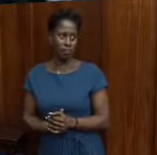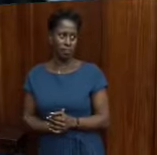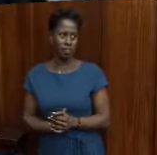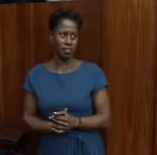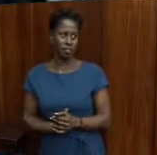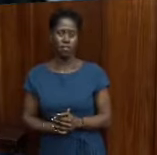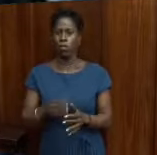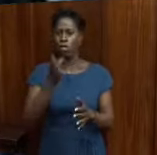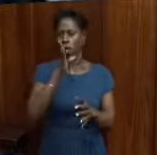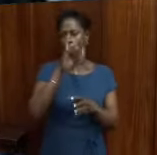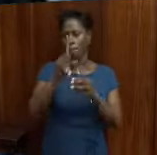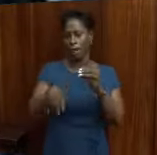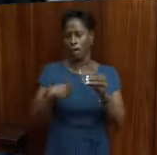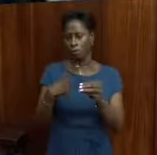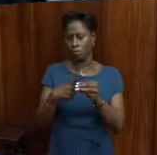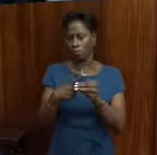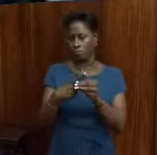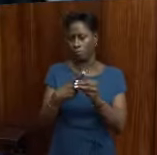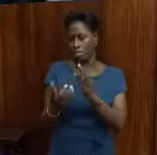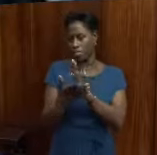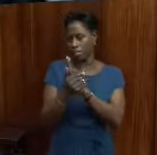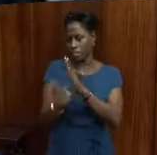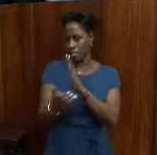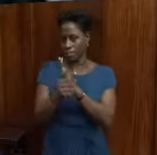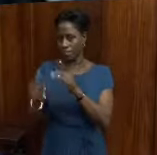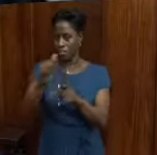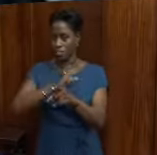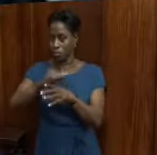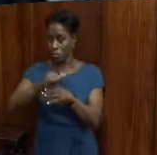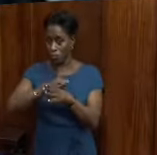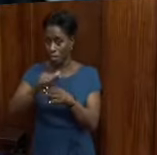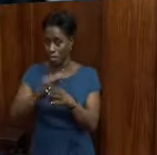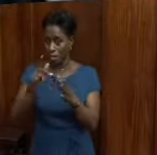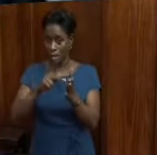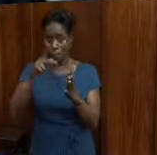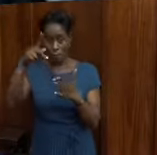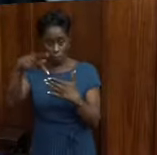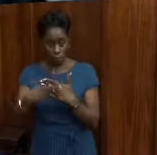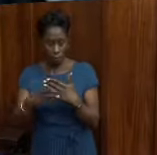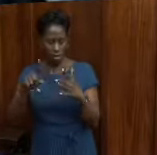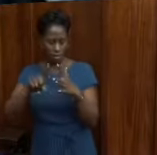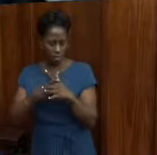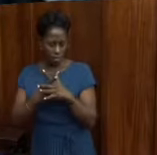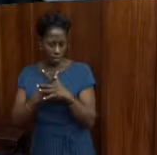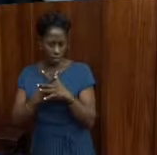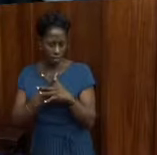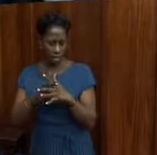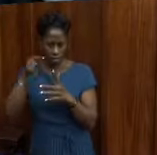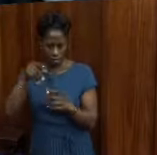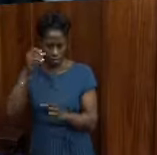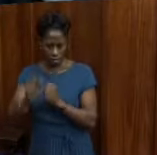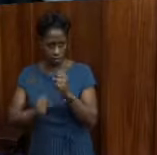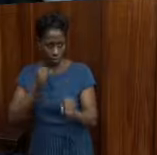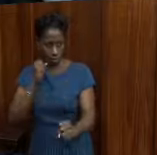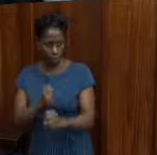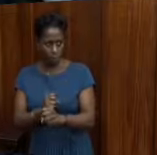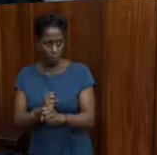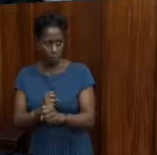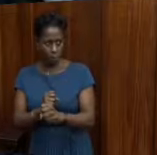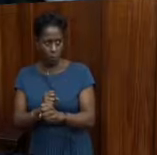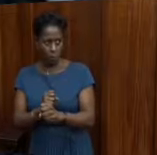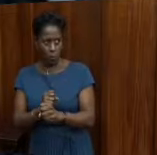the vocational skills training program was started in February 2022 and was conducted by the Sir